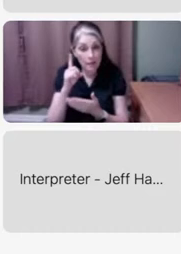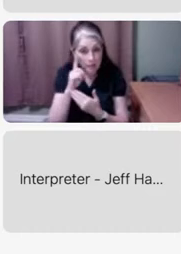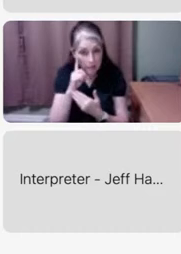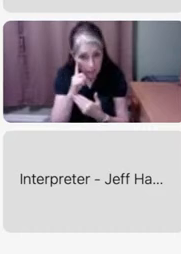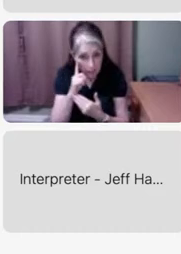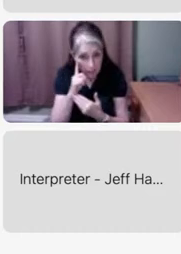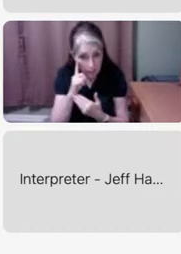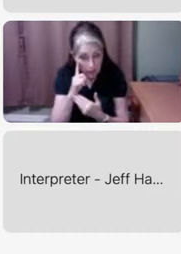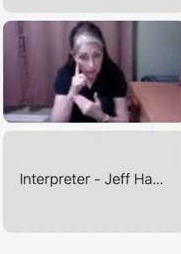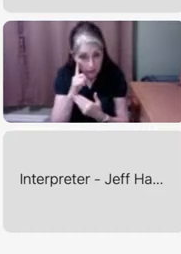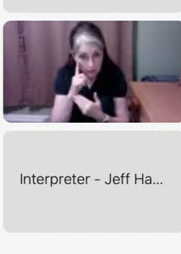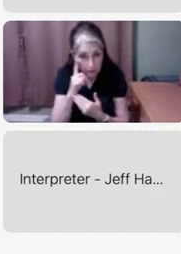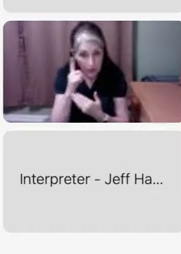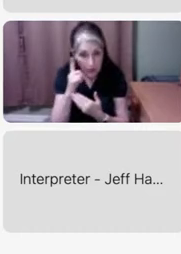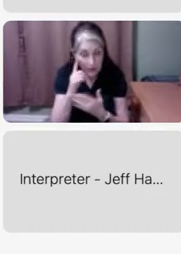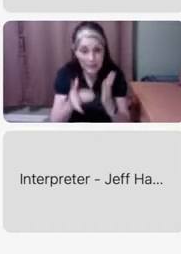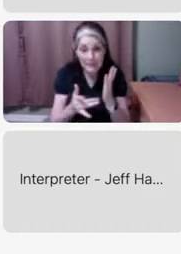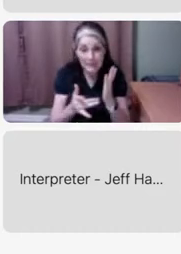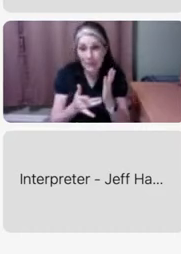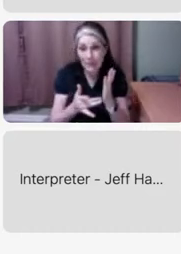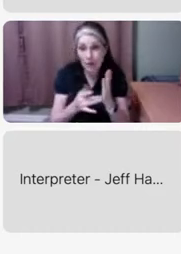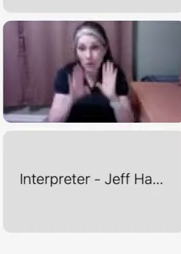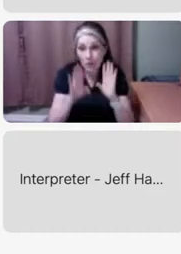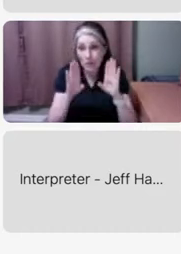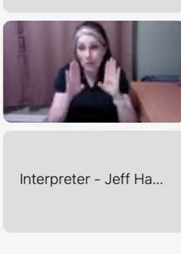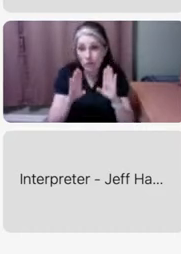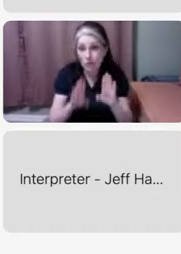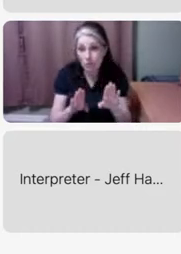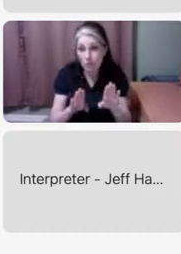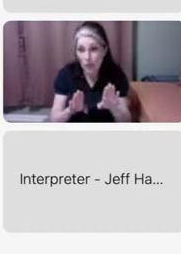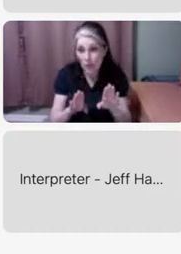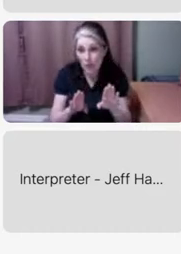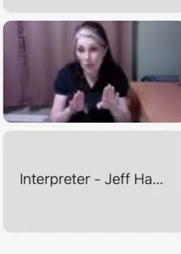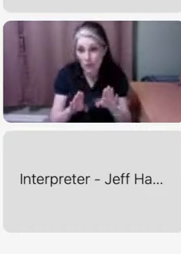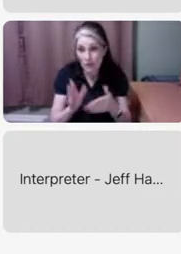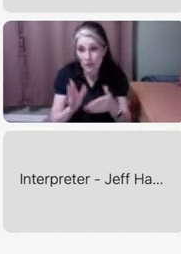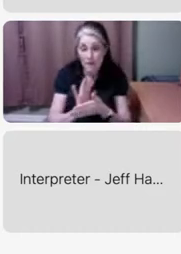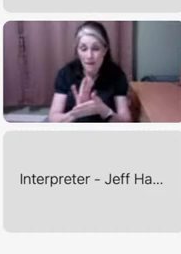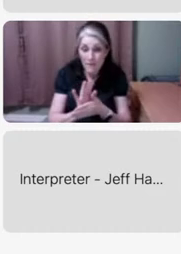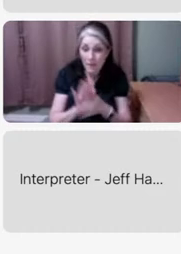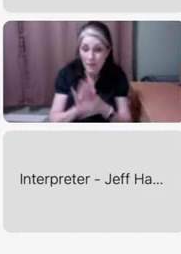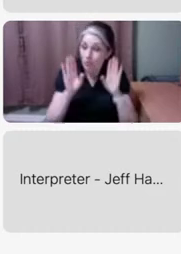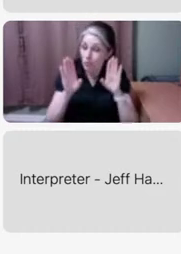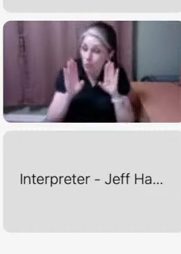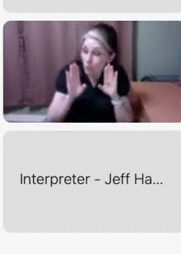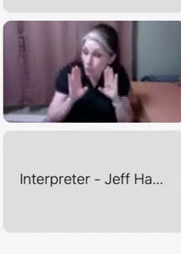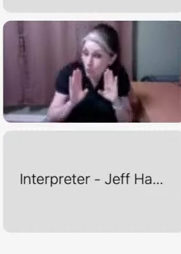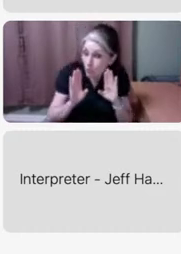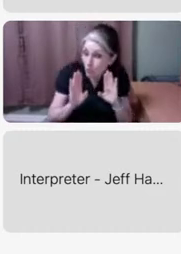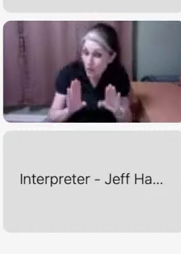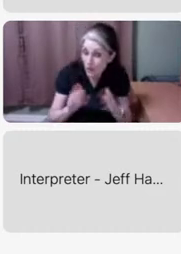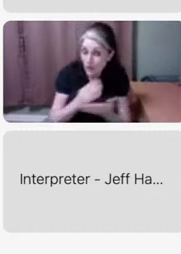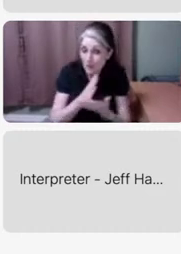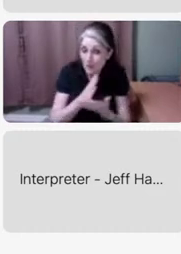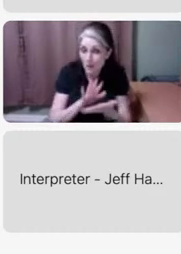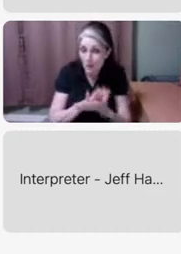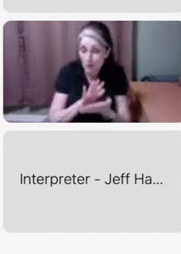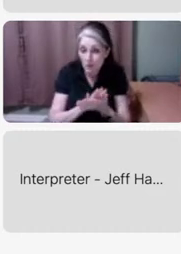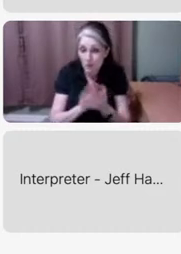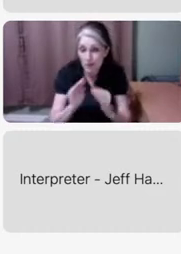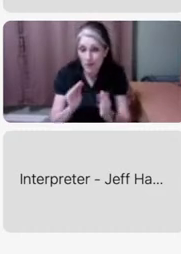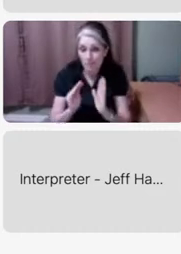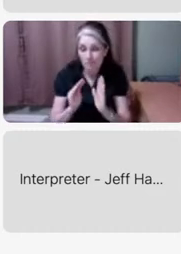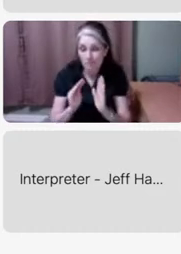technology is great and a video is great i know some of the schools have inserted a video in